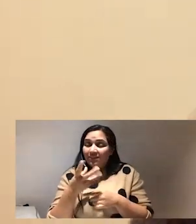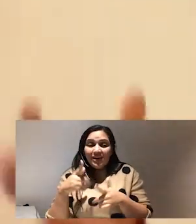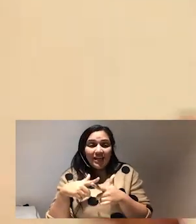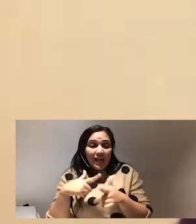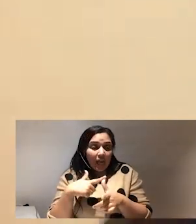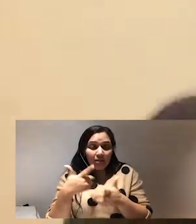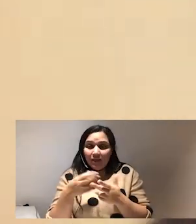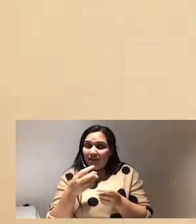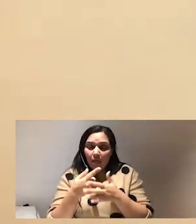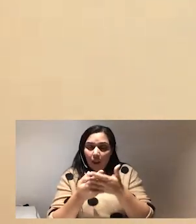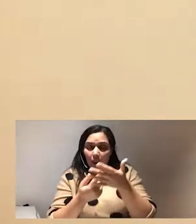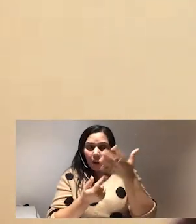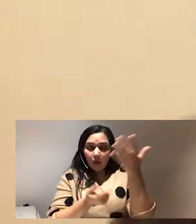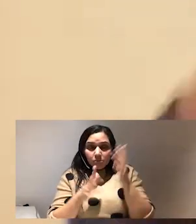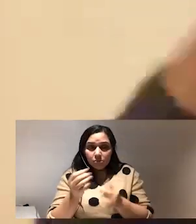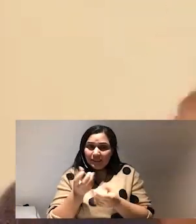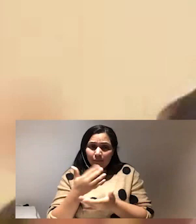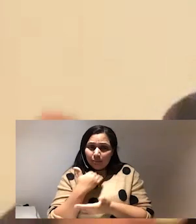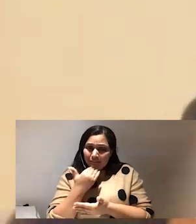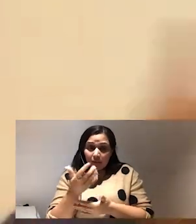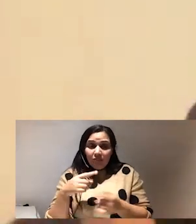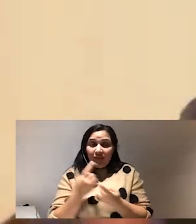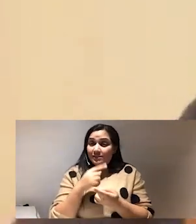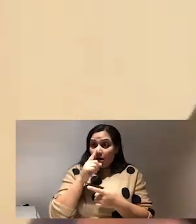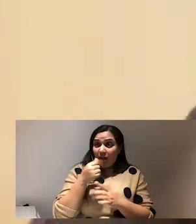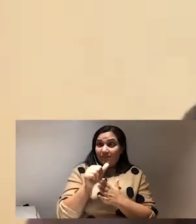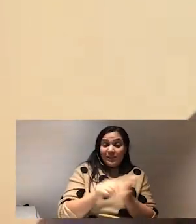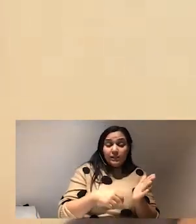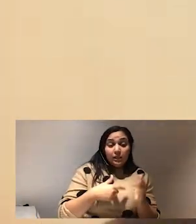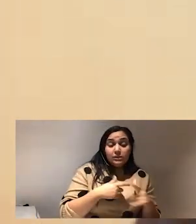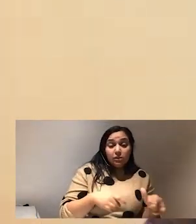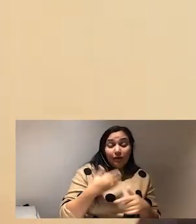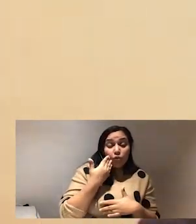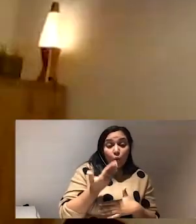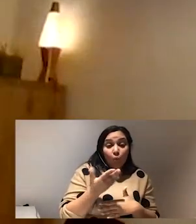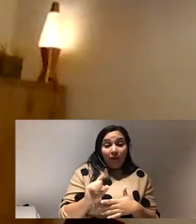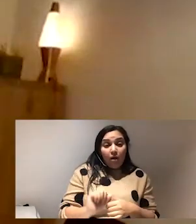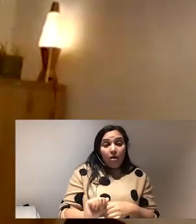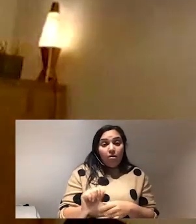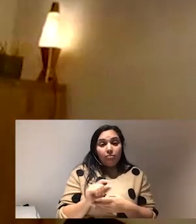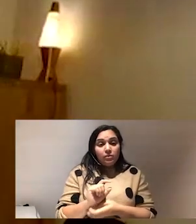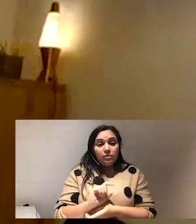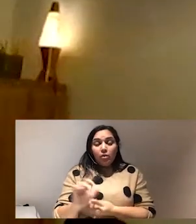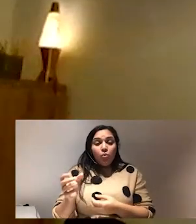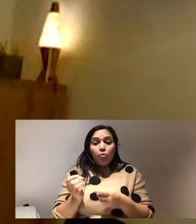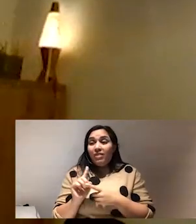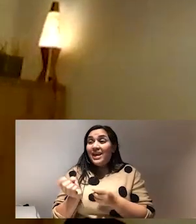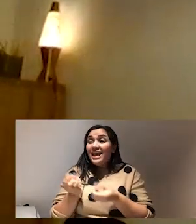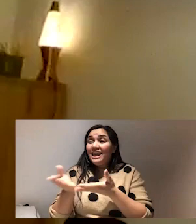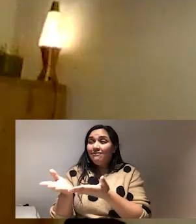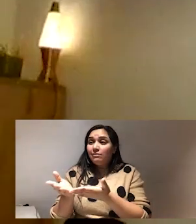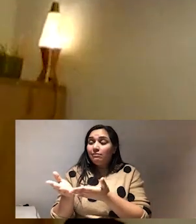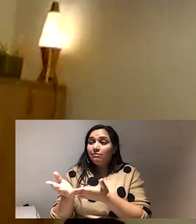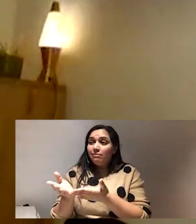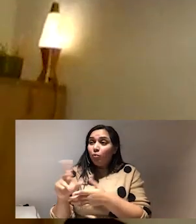given that like they're given time they're just given things that we're given things i can't even list because i don't know i'm still learning so we will never know what they get given because we're never going to get